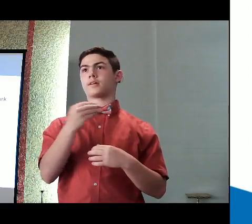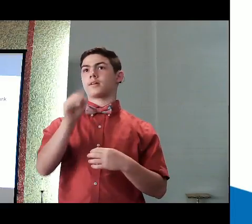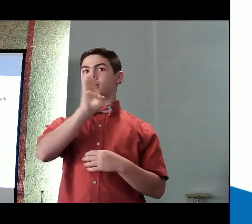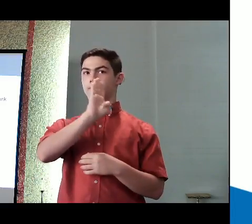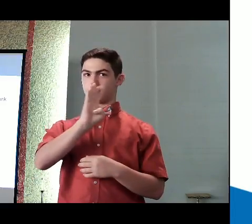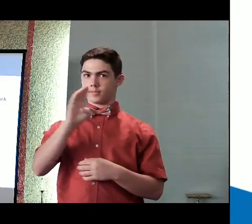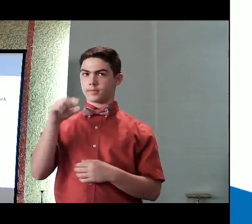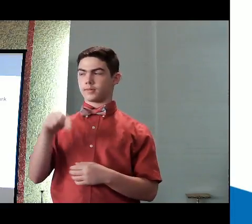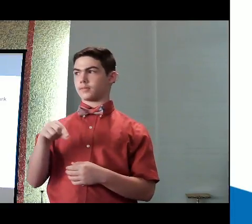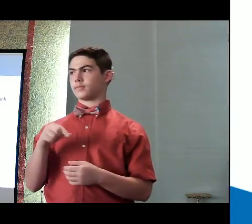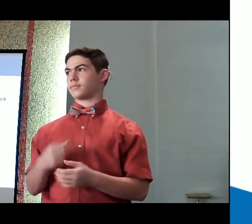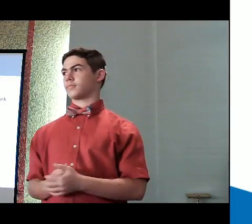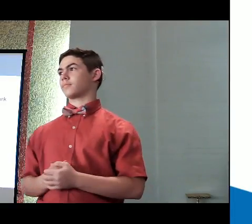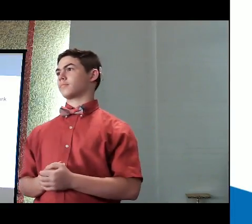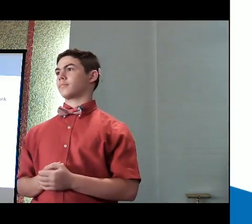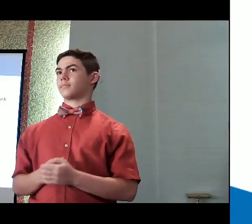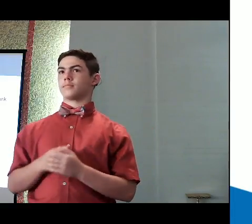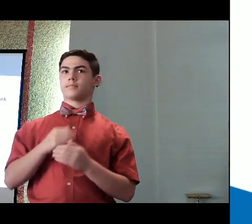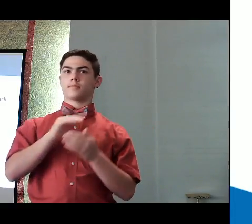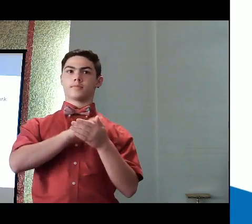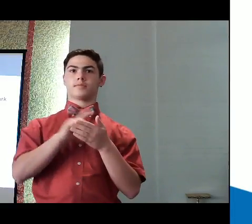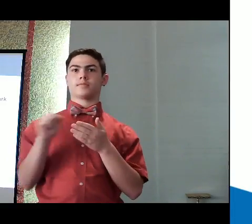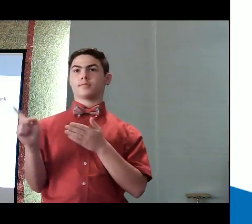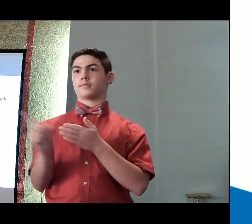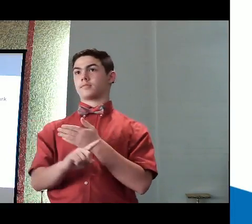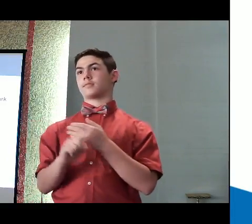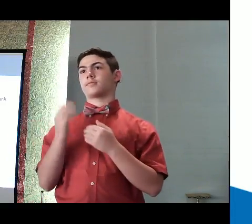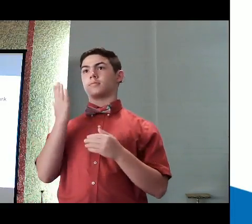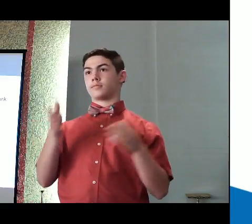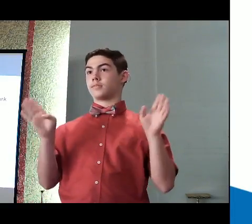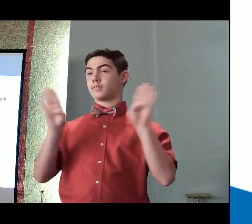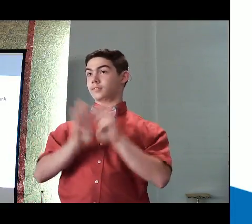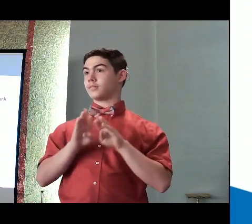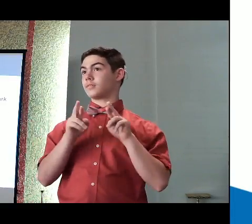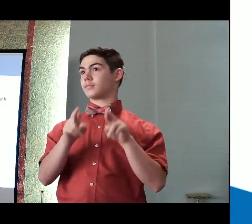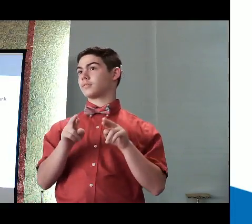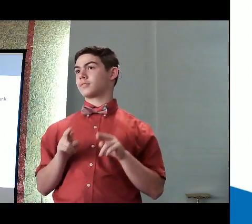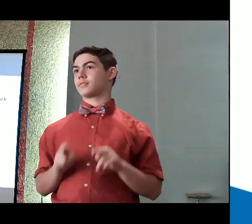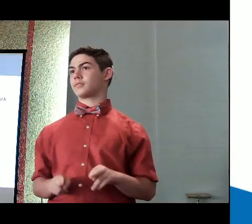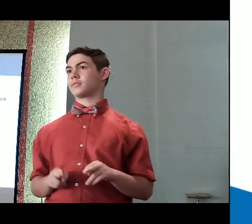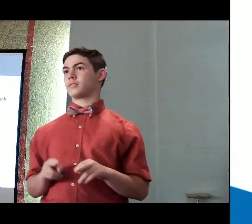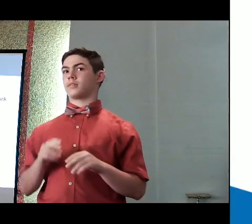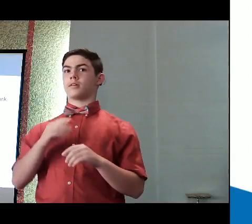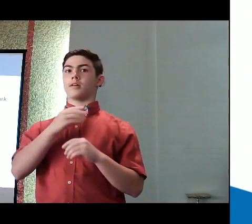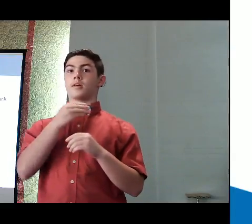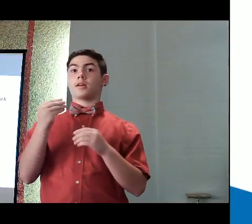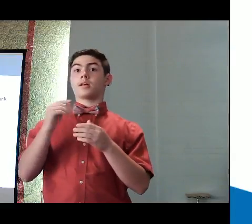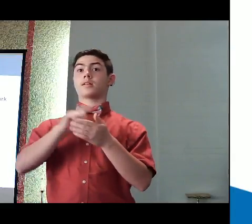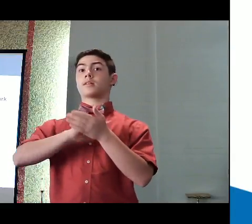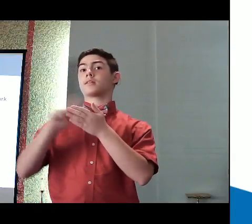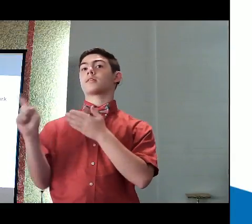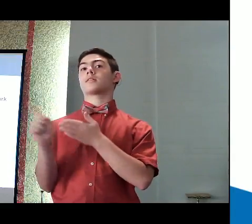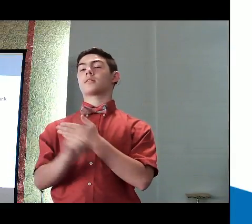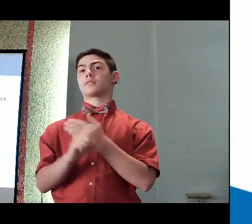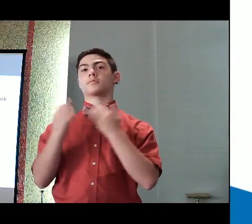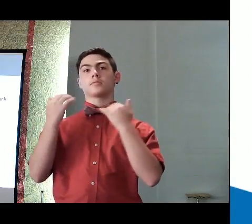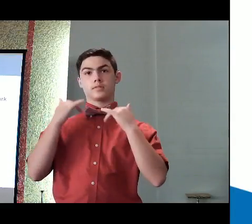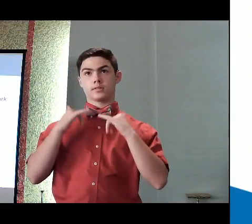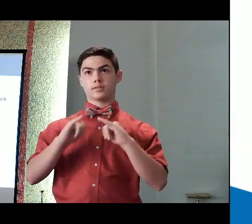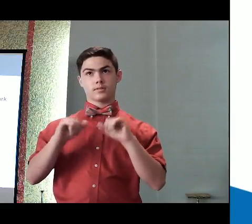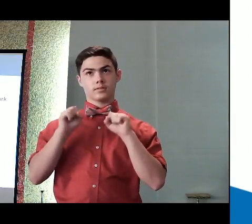mob it next Sunday when everything's closing down. We're going to get back there today. We're going to sign up for the VBS, the Harvest Campaign, and for Relationship